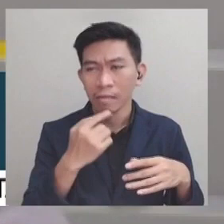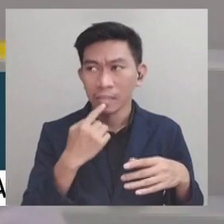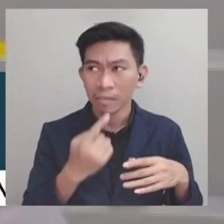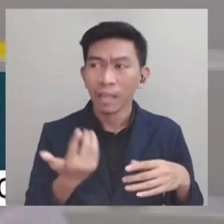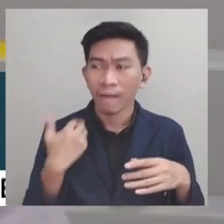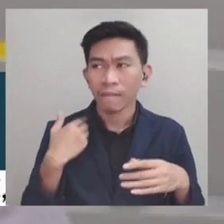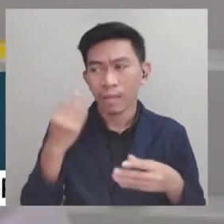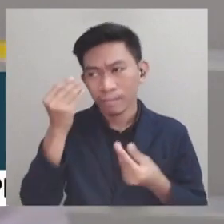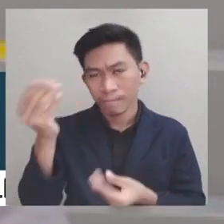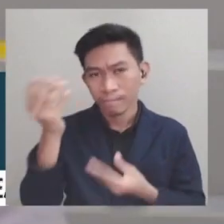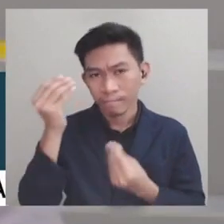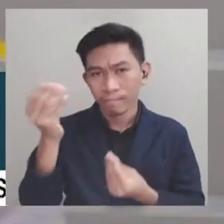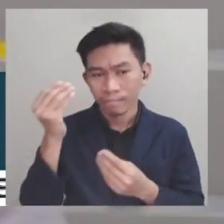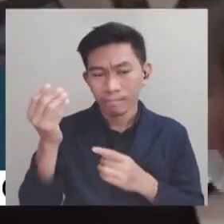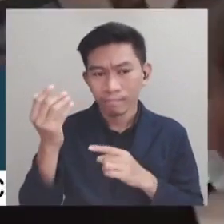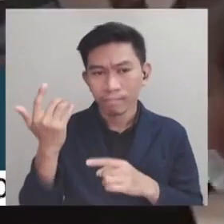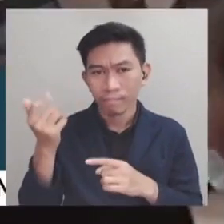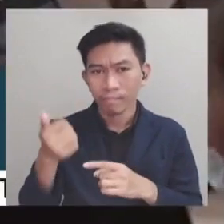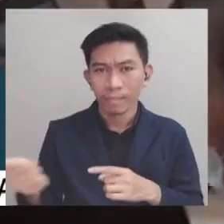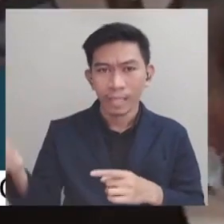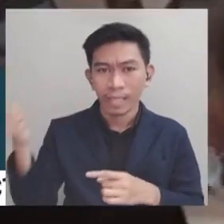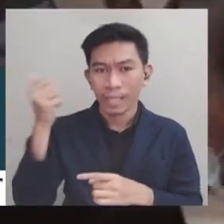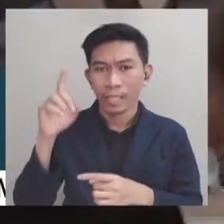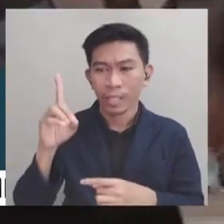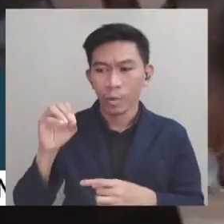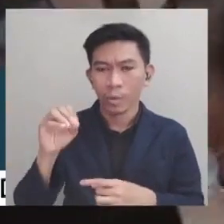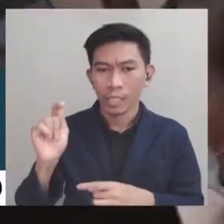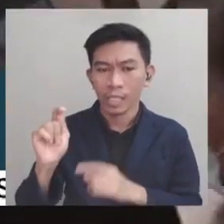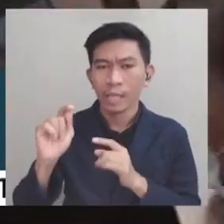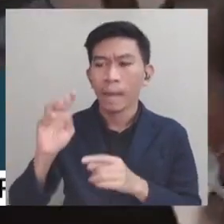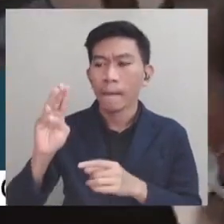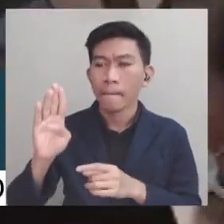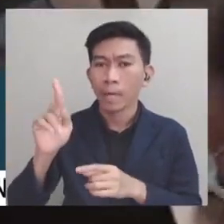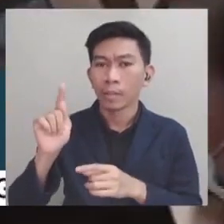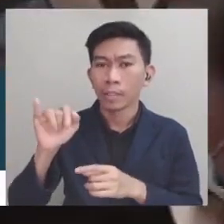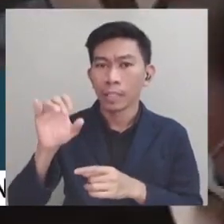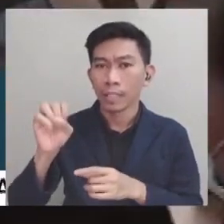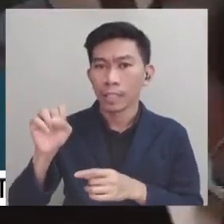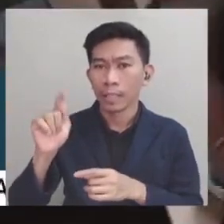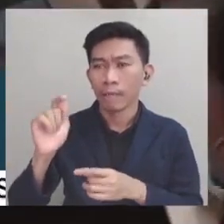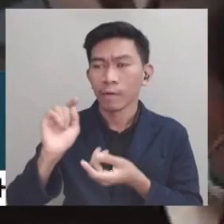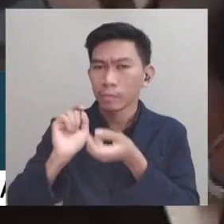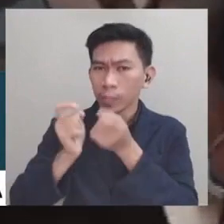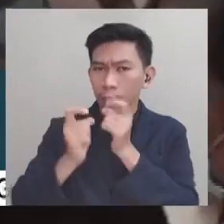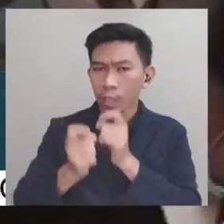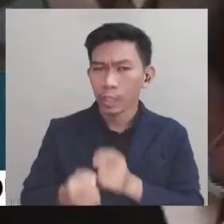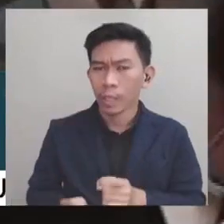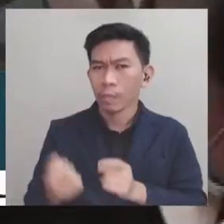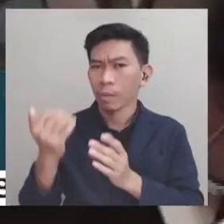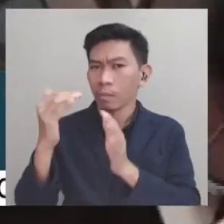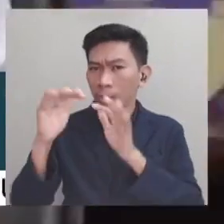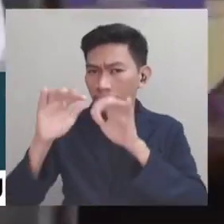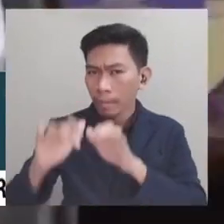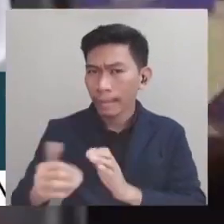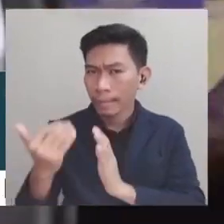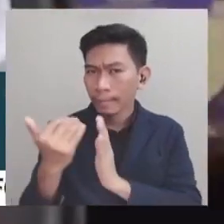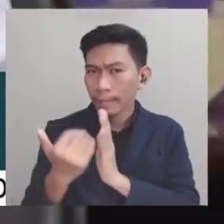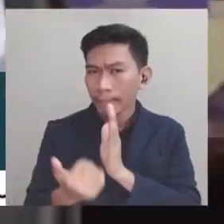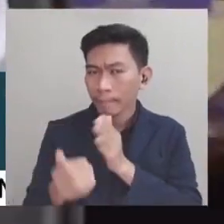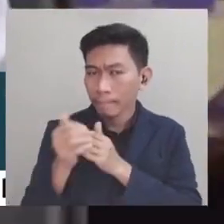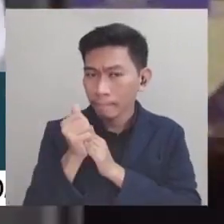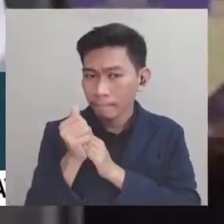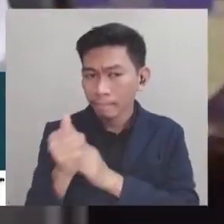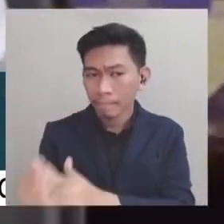to Transportation Secretary Jaime Bautista for the revision and discussion of the omnibus franchising guidelines, Manibela's